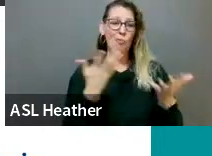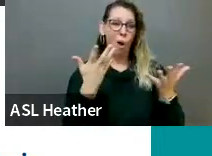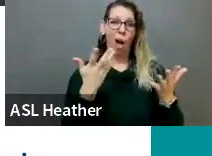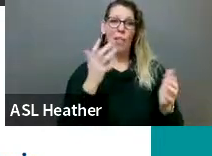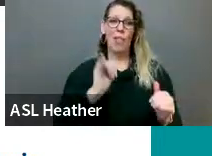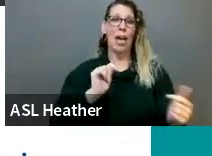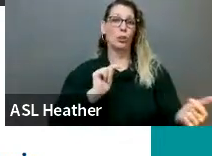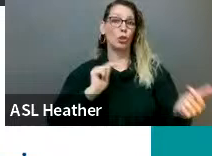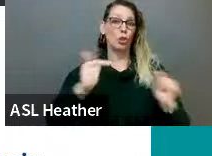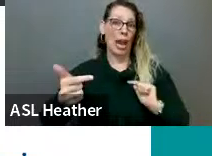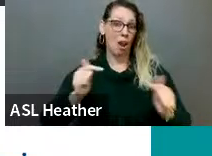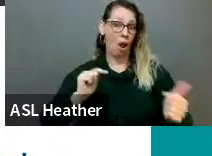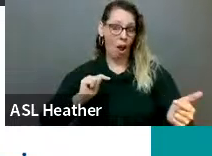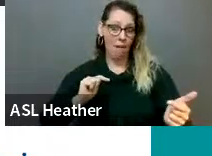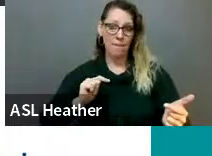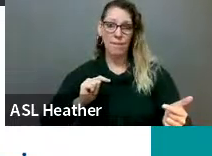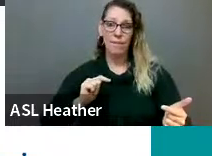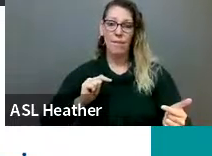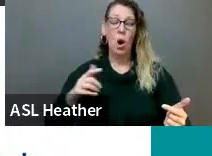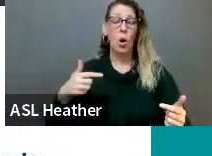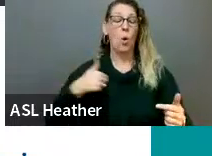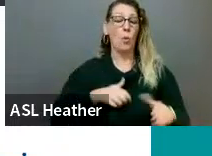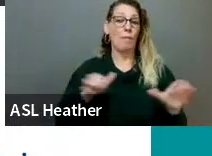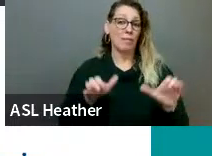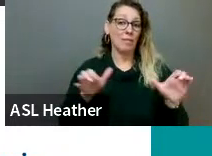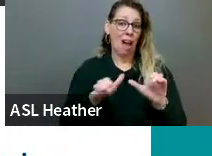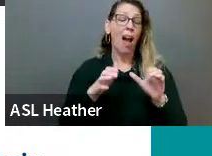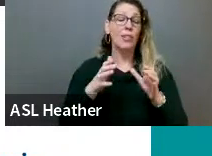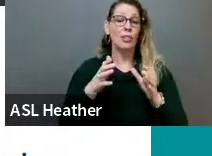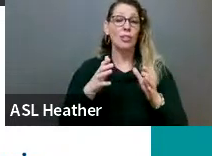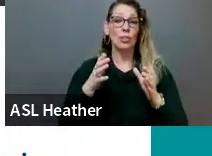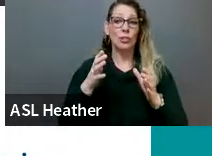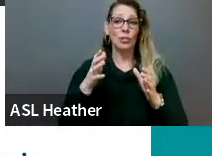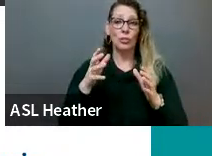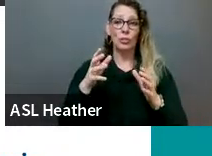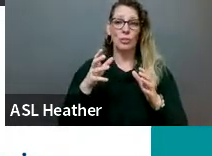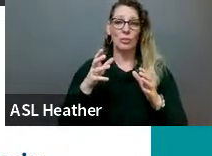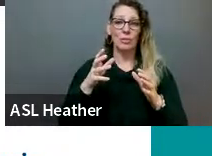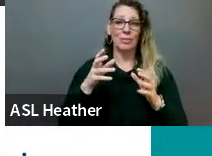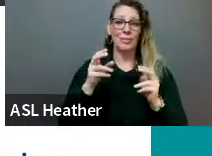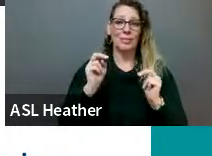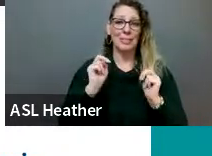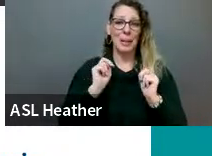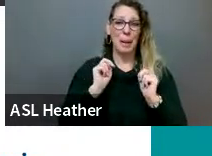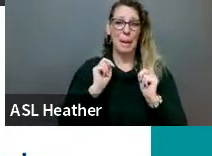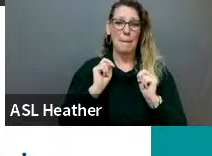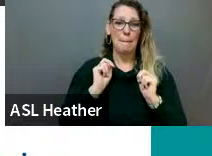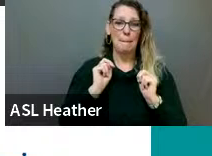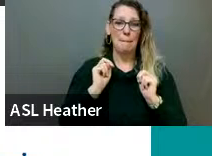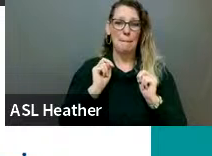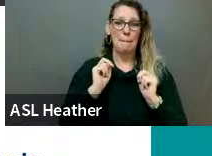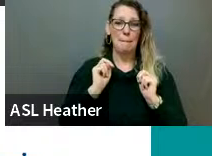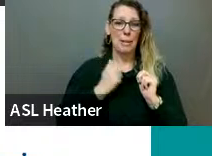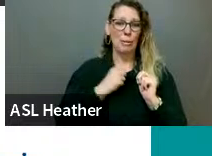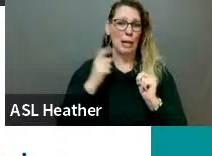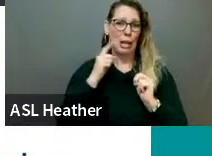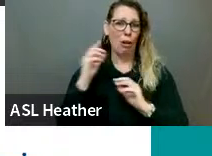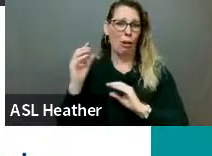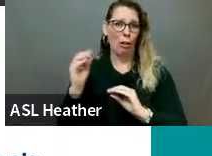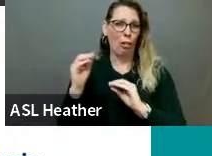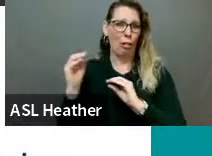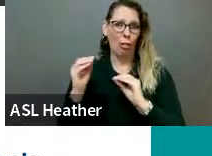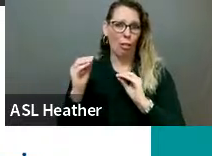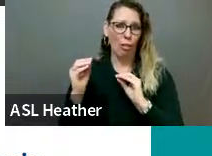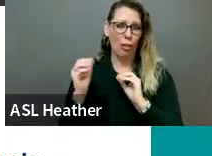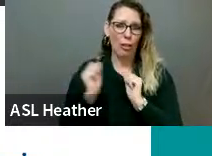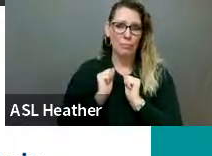done to avoid, minimize, or mitigate the community. Up I hear. Is that